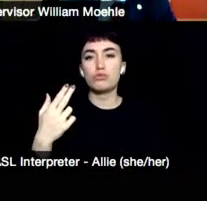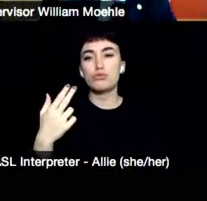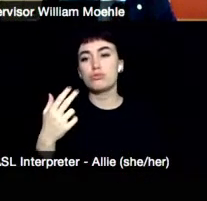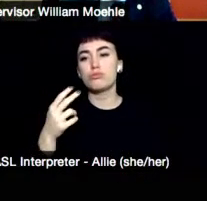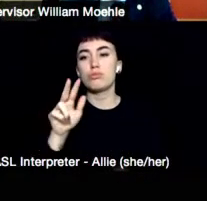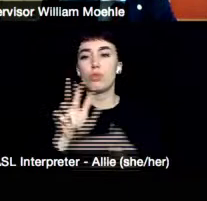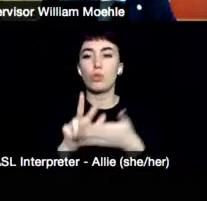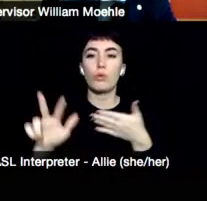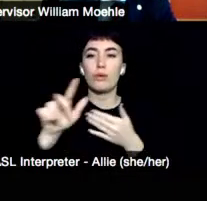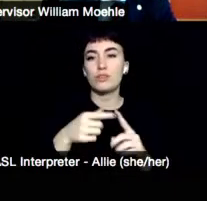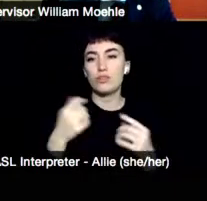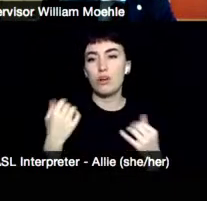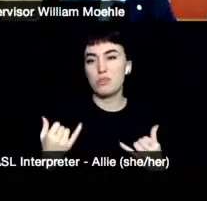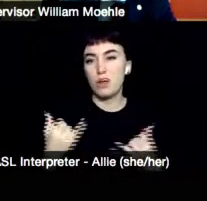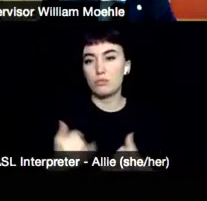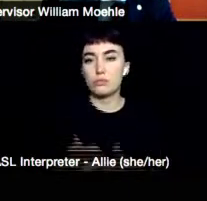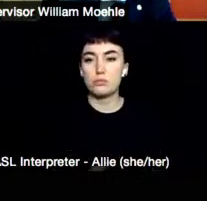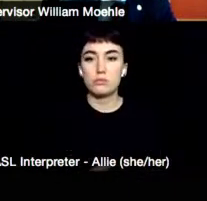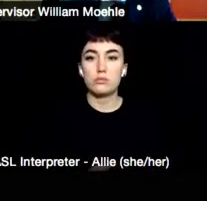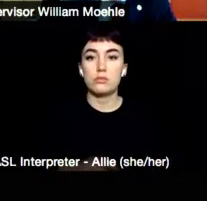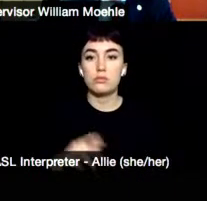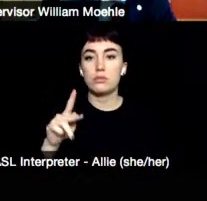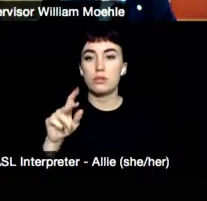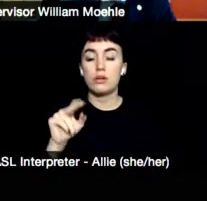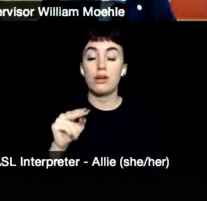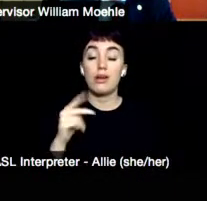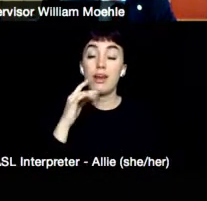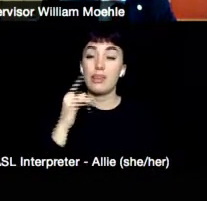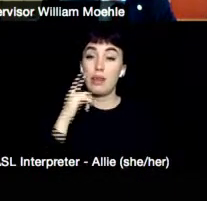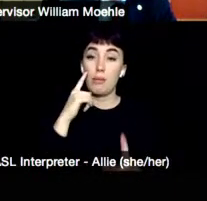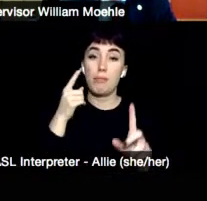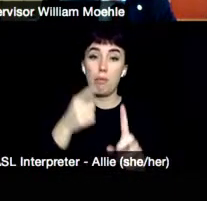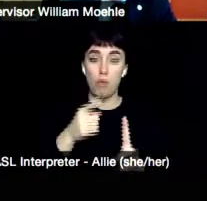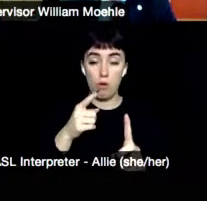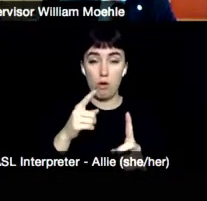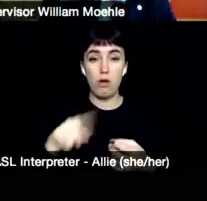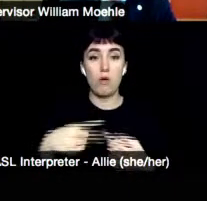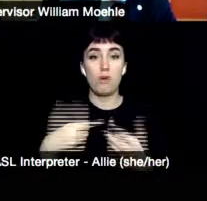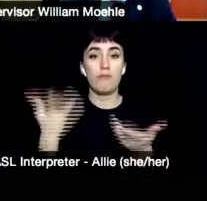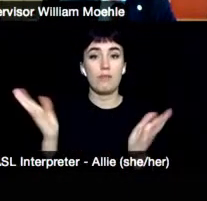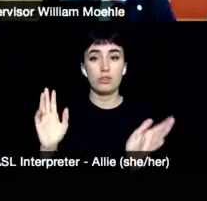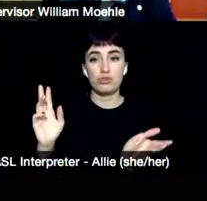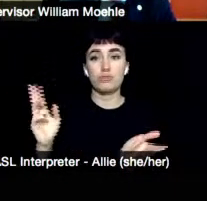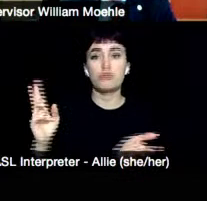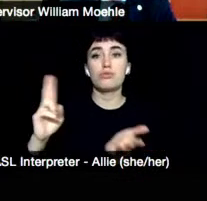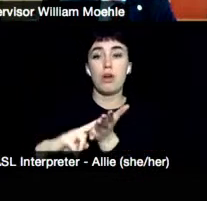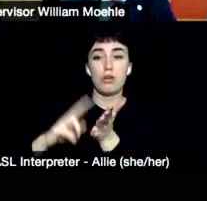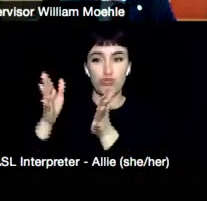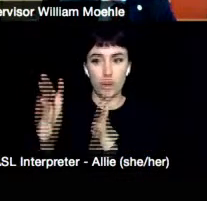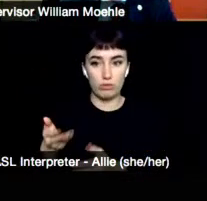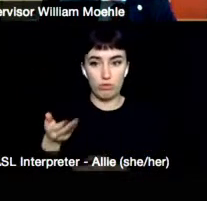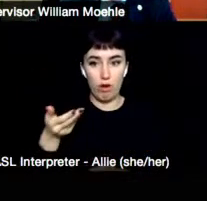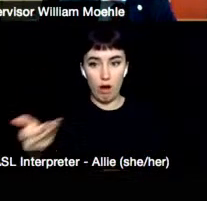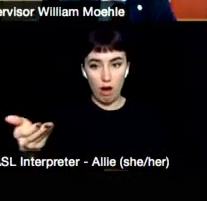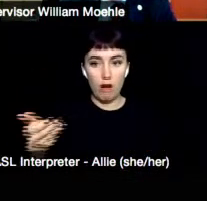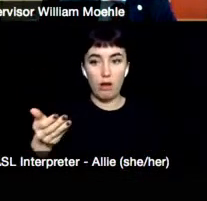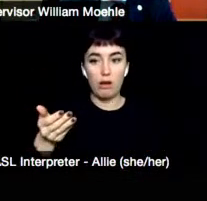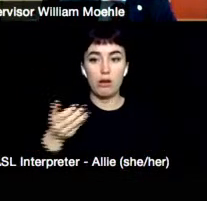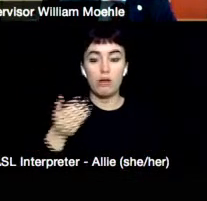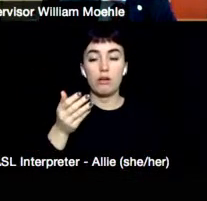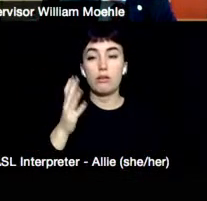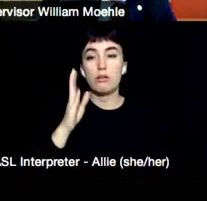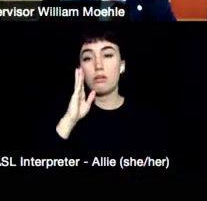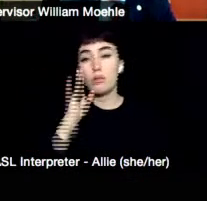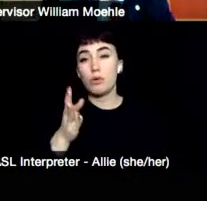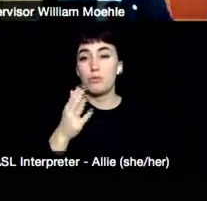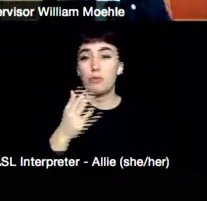So at that point in time, once you have a contractor, you'd have a better idea